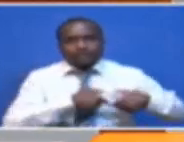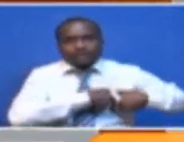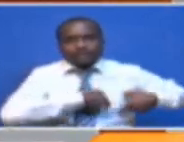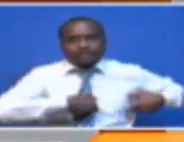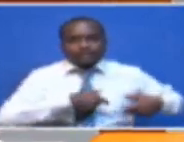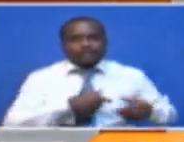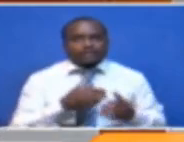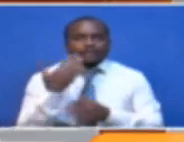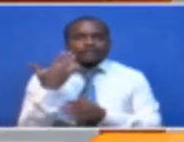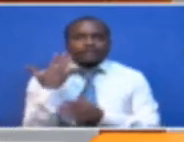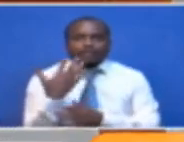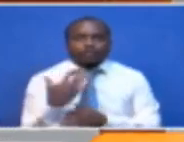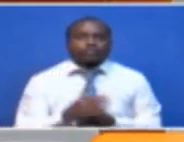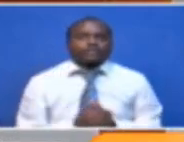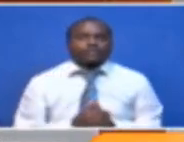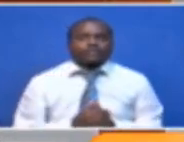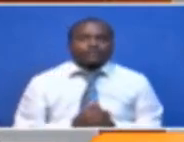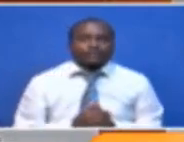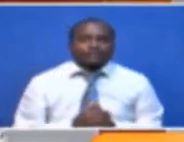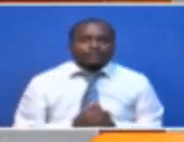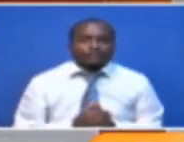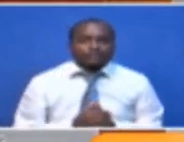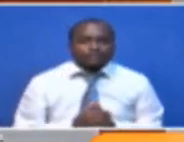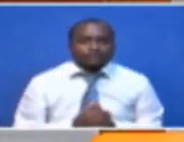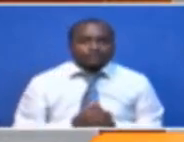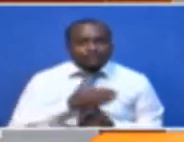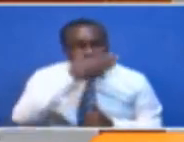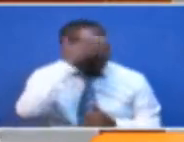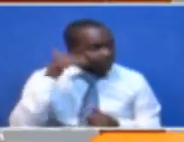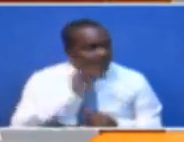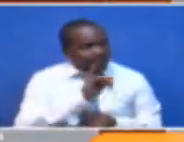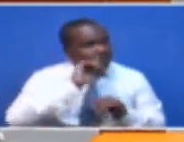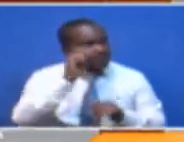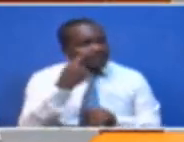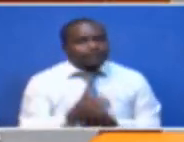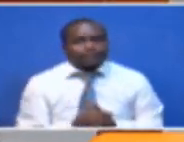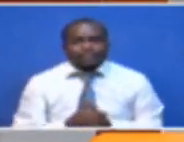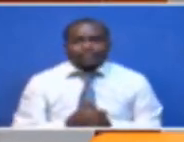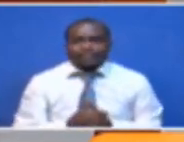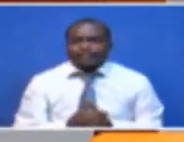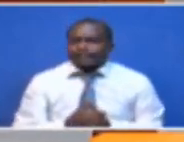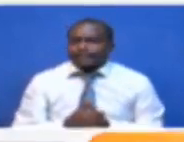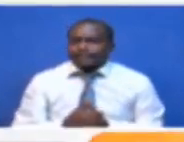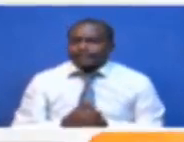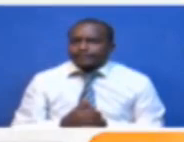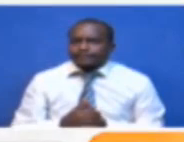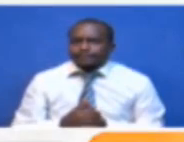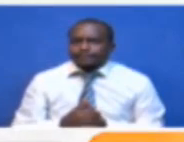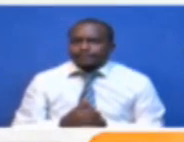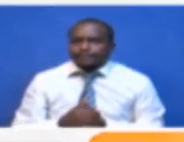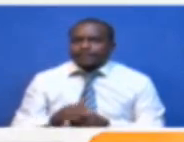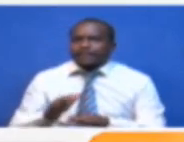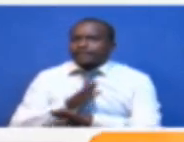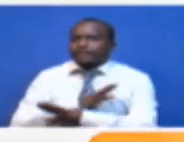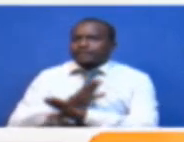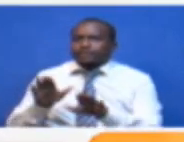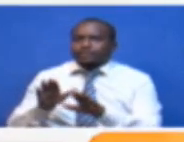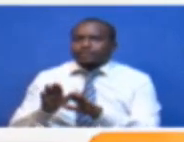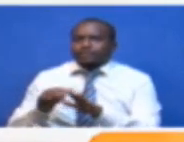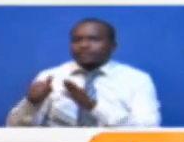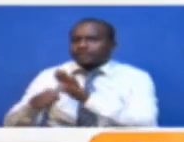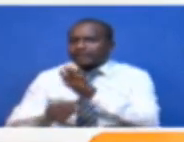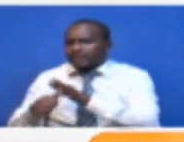No. Yes. She forgot it in Kenya. Yes. And there's no DHL or there's no